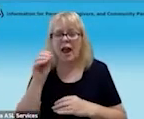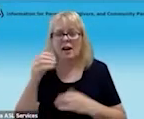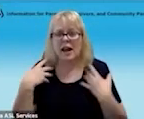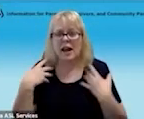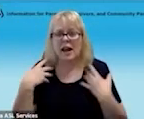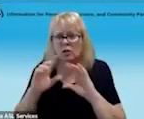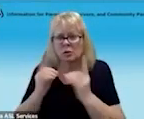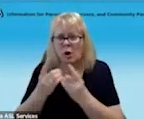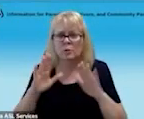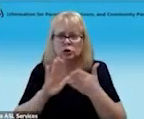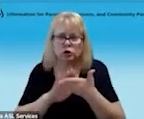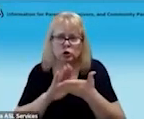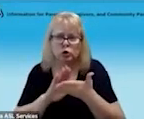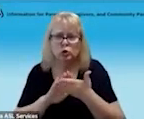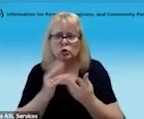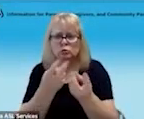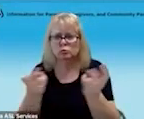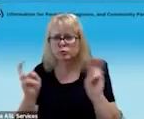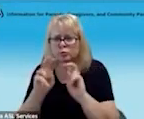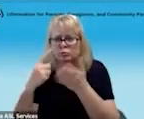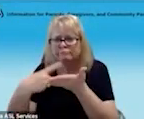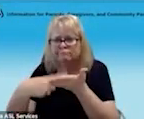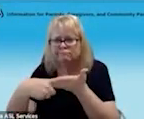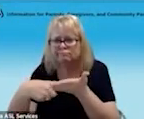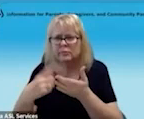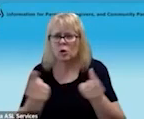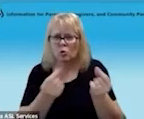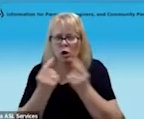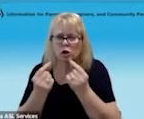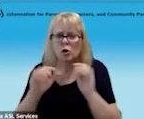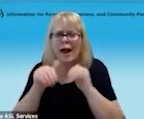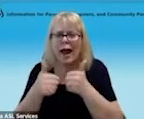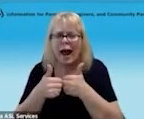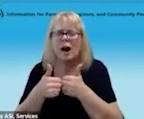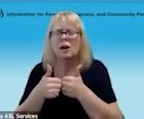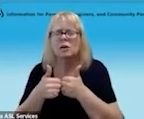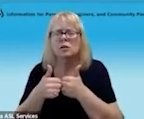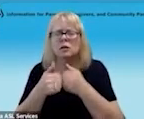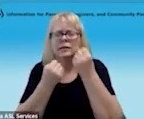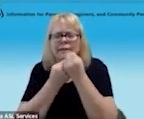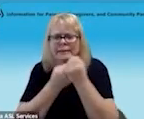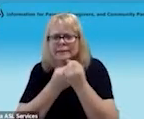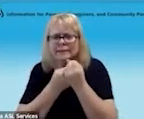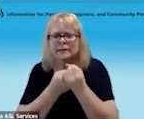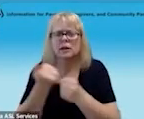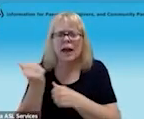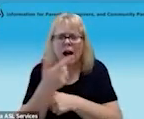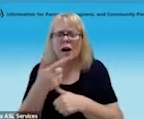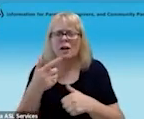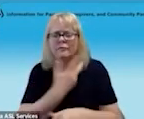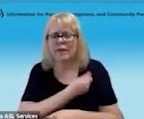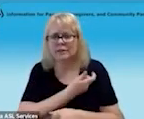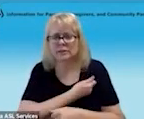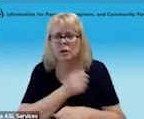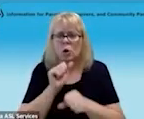tell except for with the police department. We're sitting there with our police department, our fire department, our community health workers, our health department,